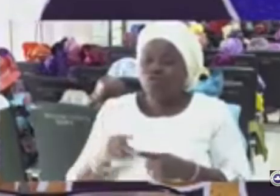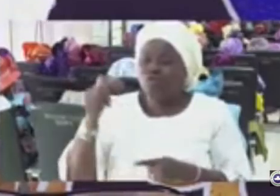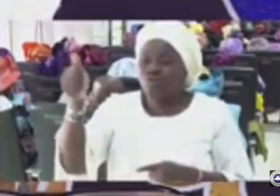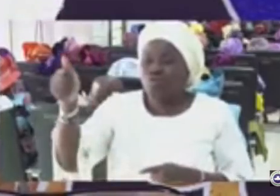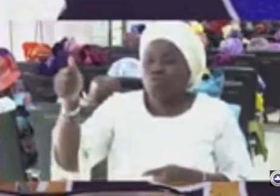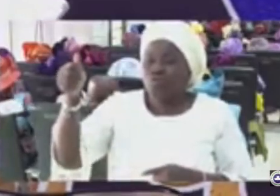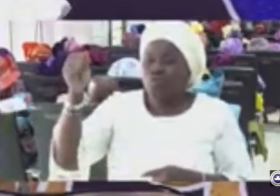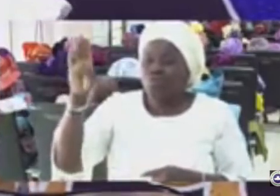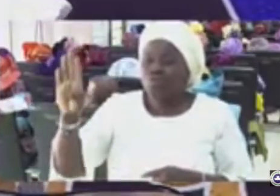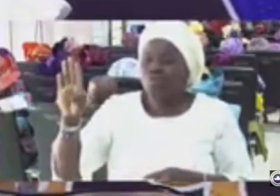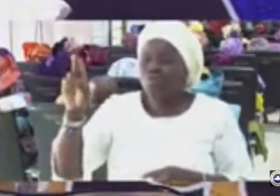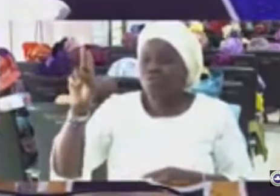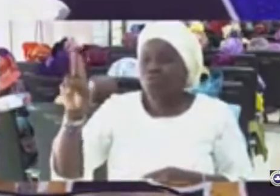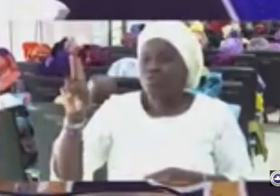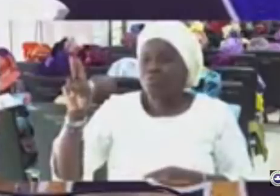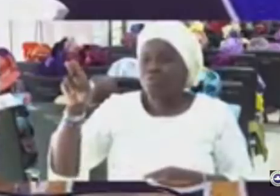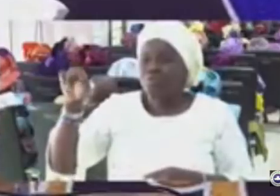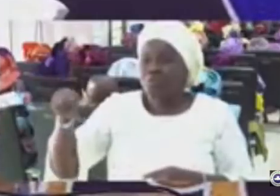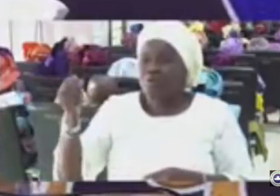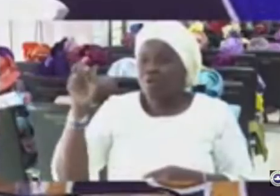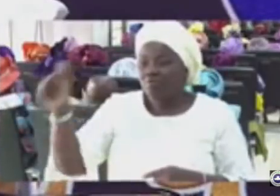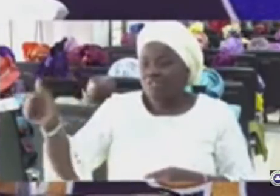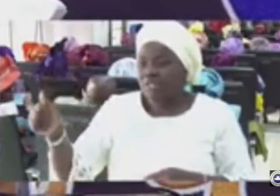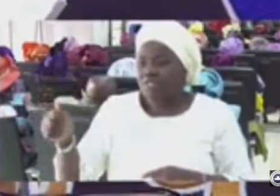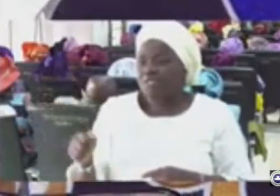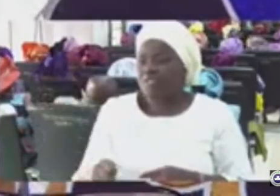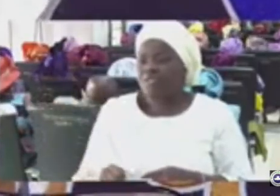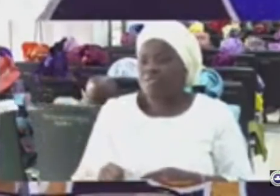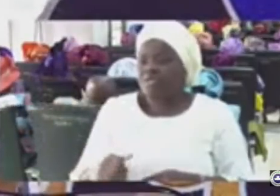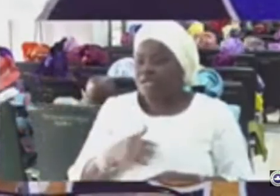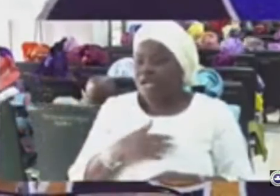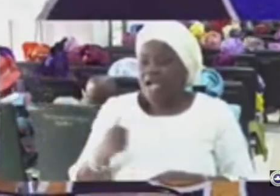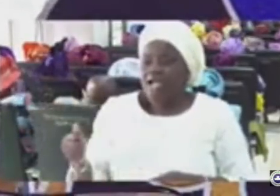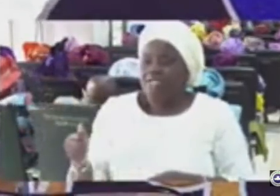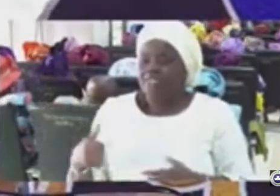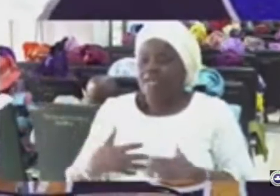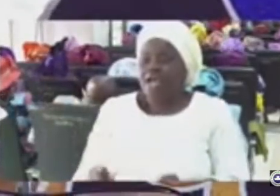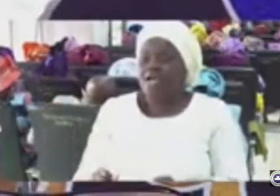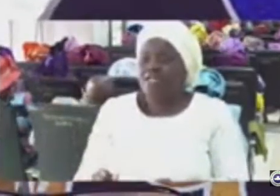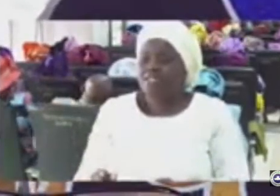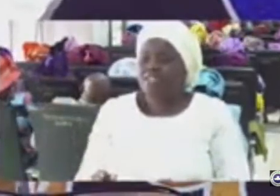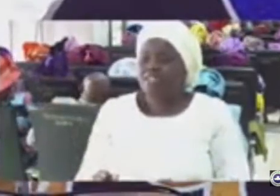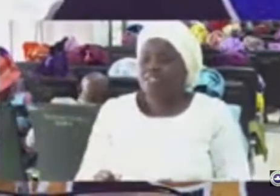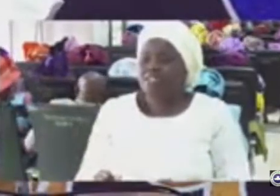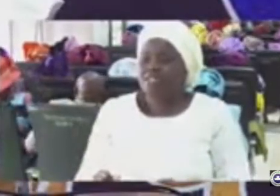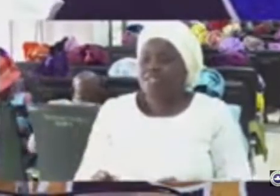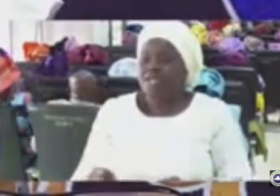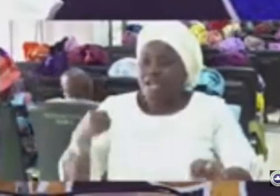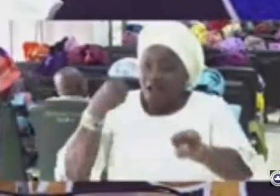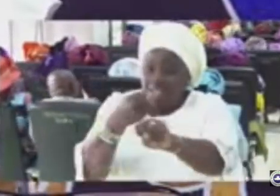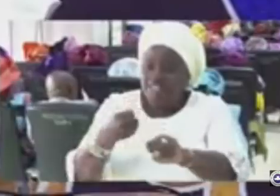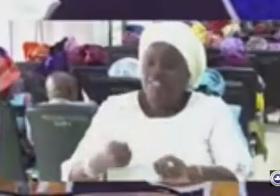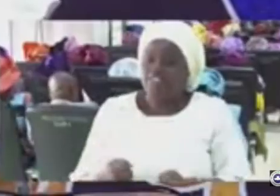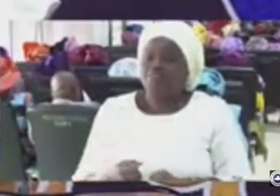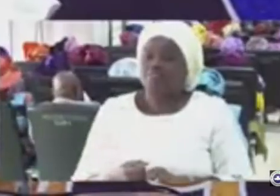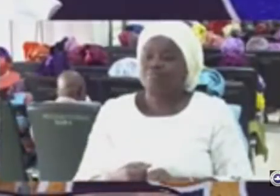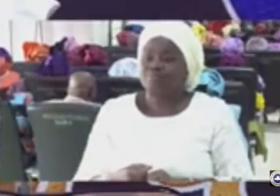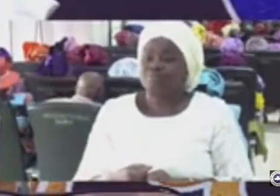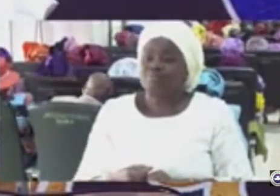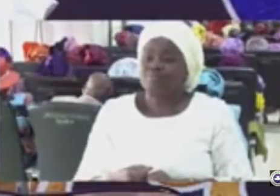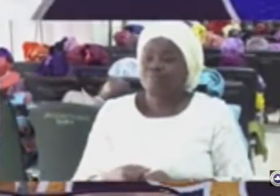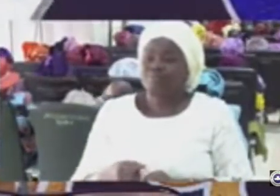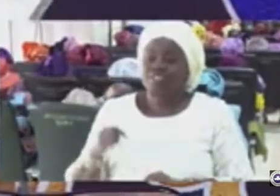coma for a long time, but he was breathing. He happened to be a Christian. Once